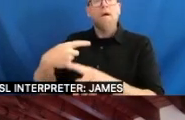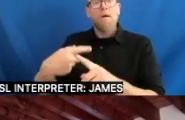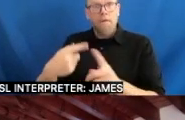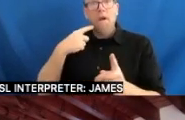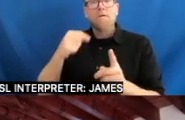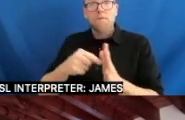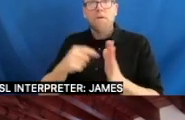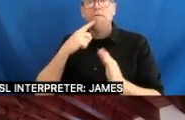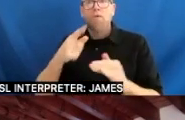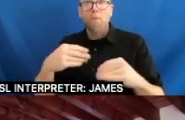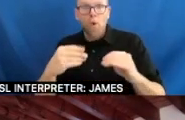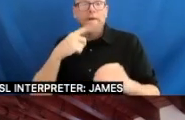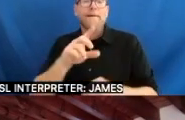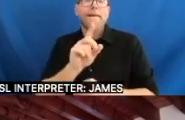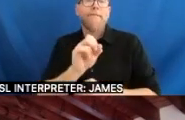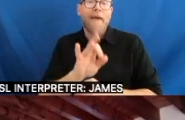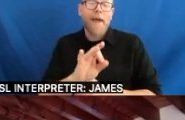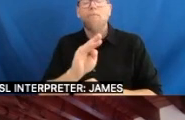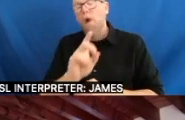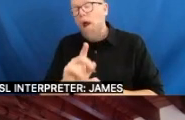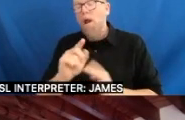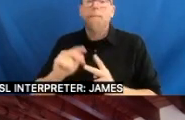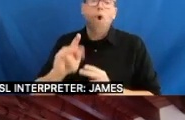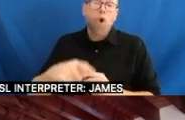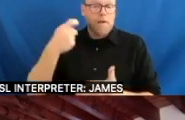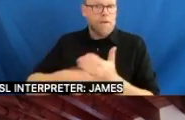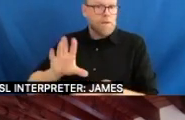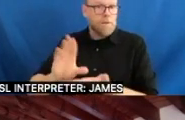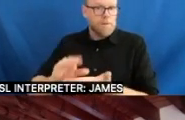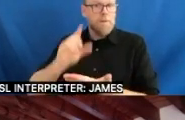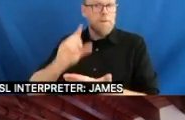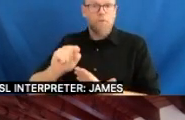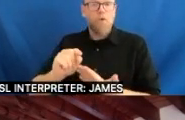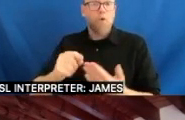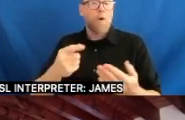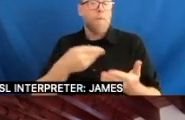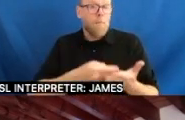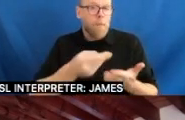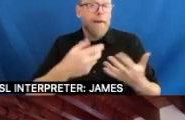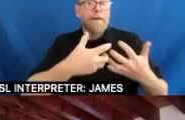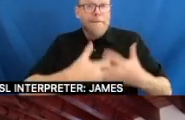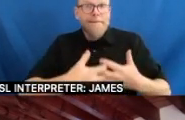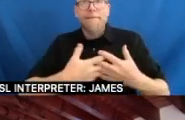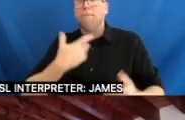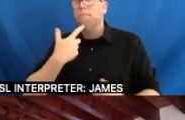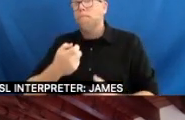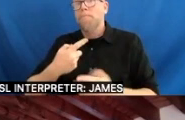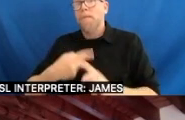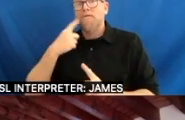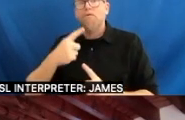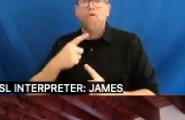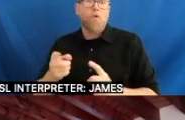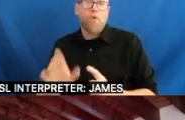mark, as well as discounts for things like machinery and guaranteed buyers. So the members in this case are the